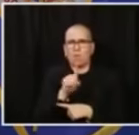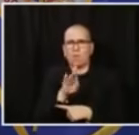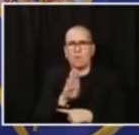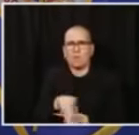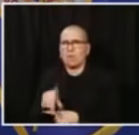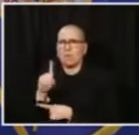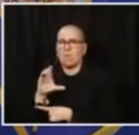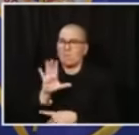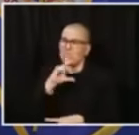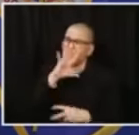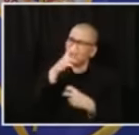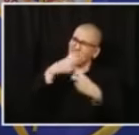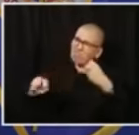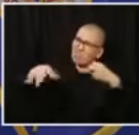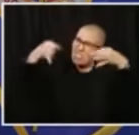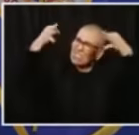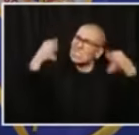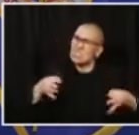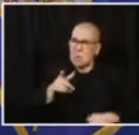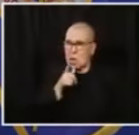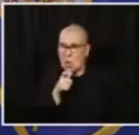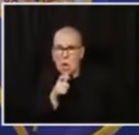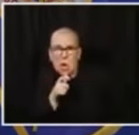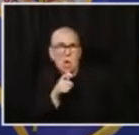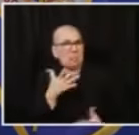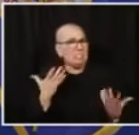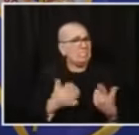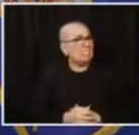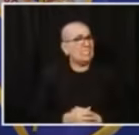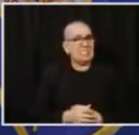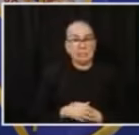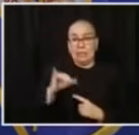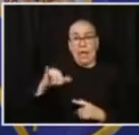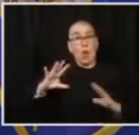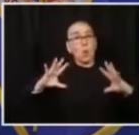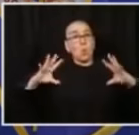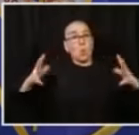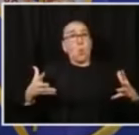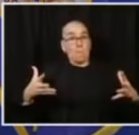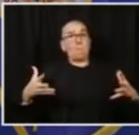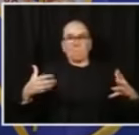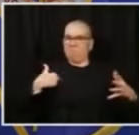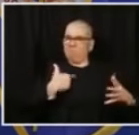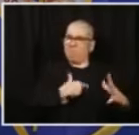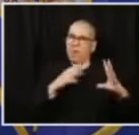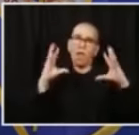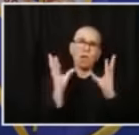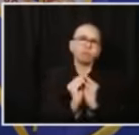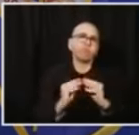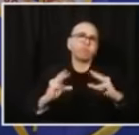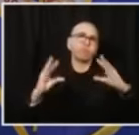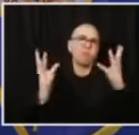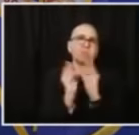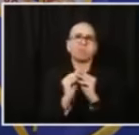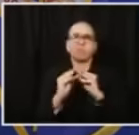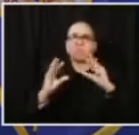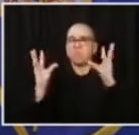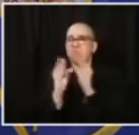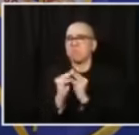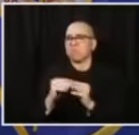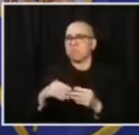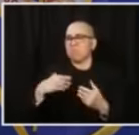decisions. The group has met 3 times since September, and you can see the membership there, and we are